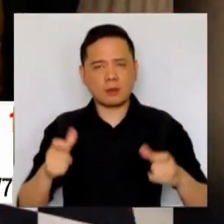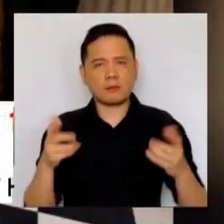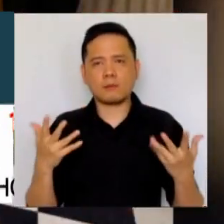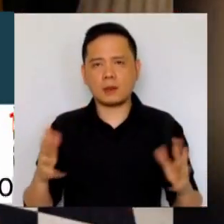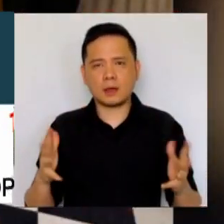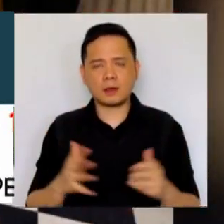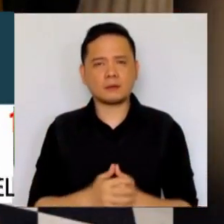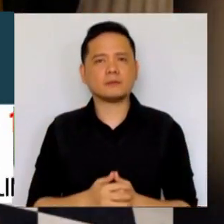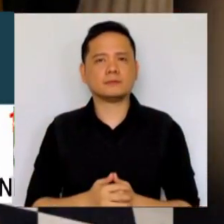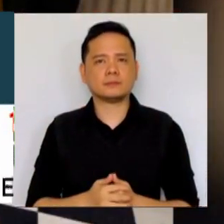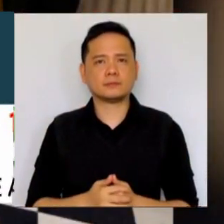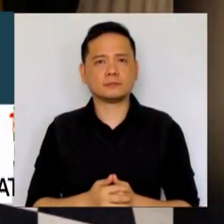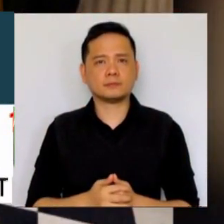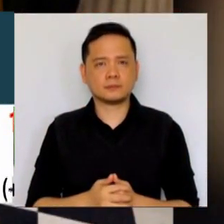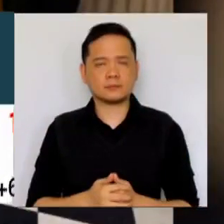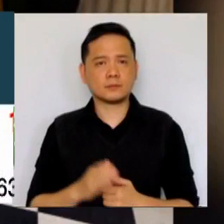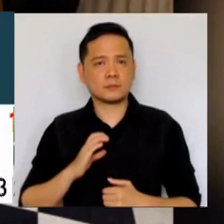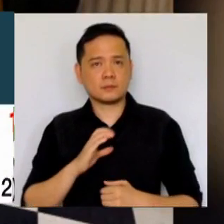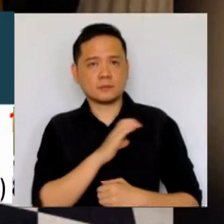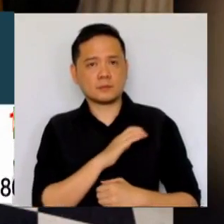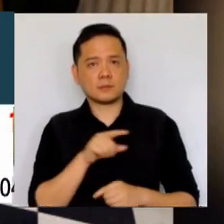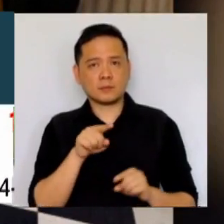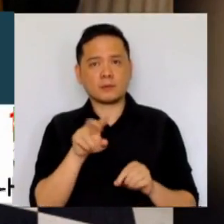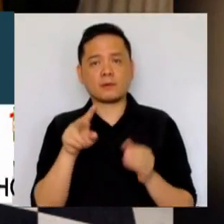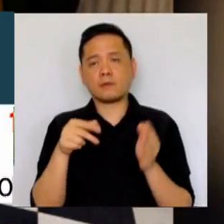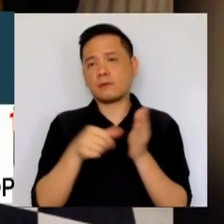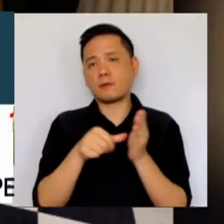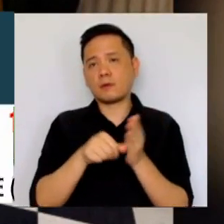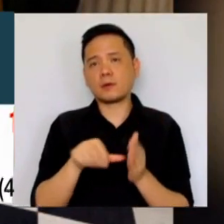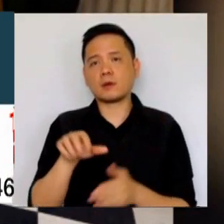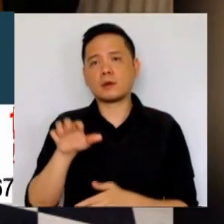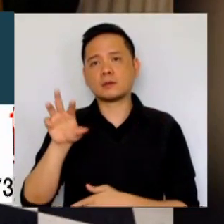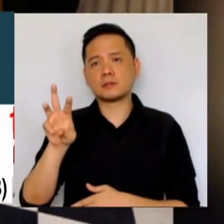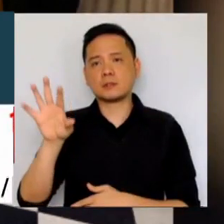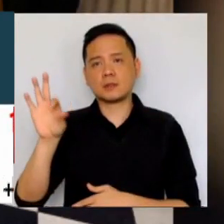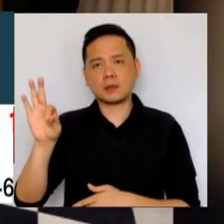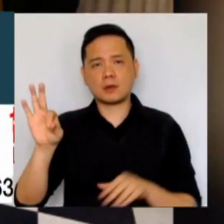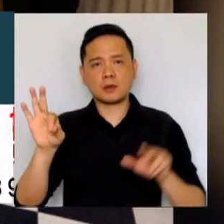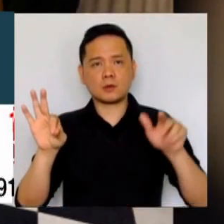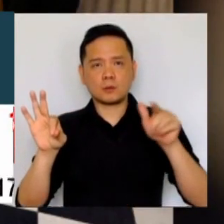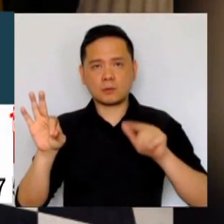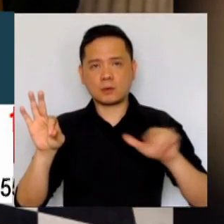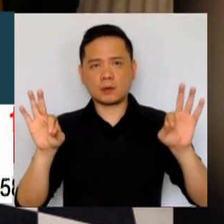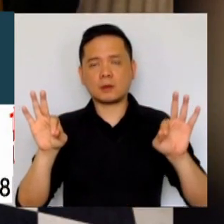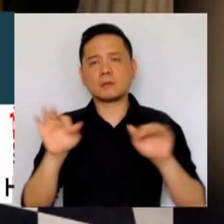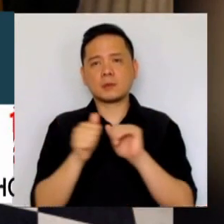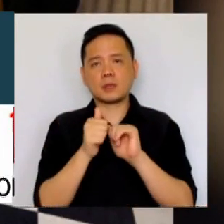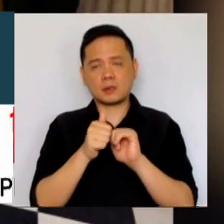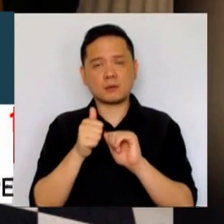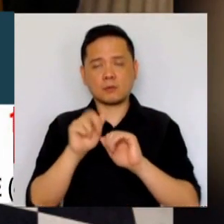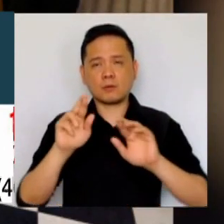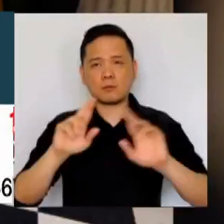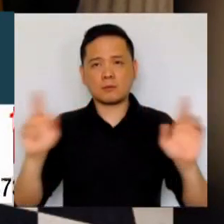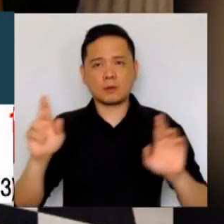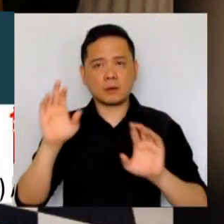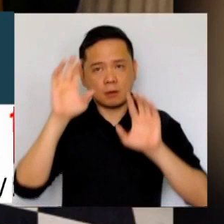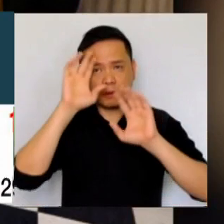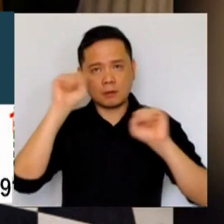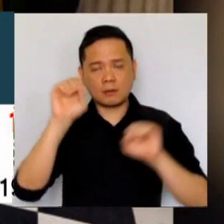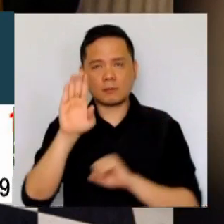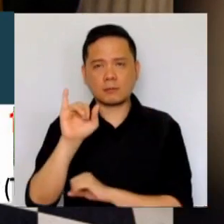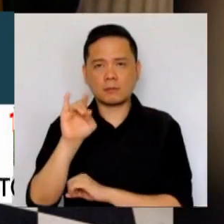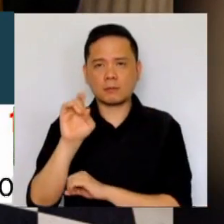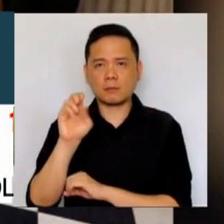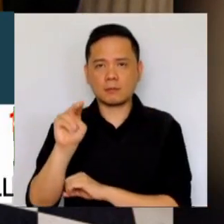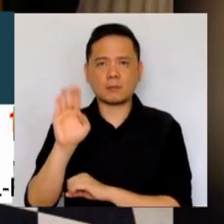chamber voted 69 to 28, sending the spending bill for President Biden's signature. Republicans had attempted to delay